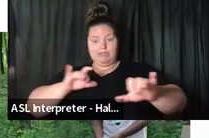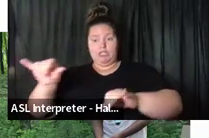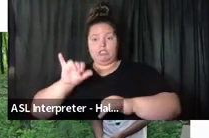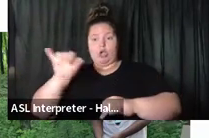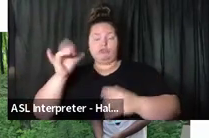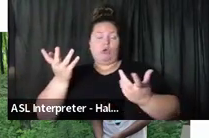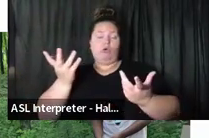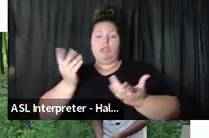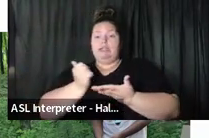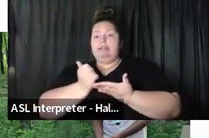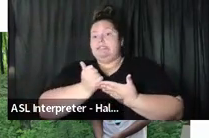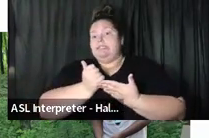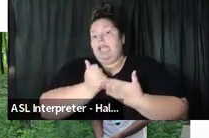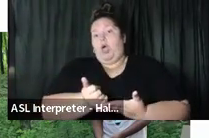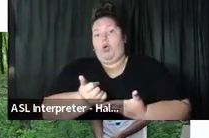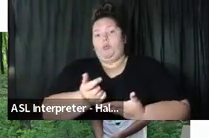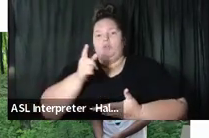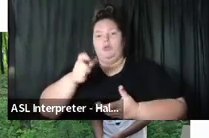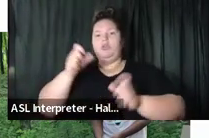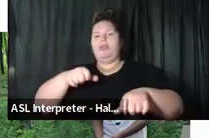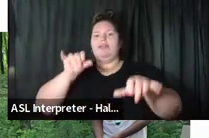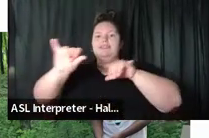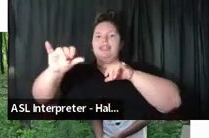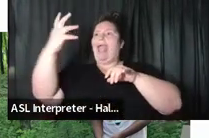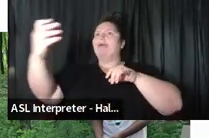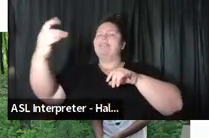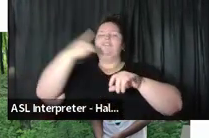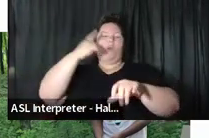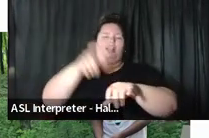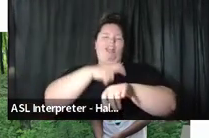go or help you be able to stay out in nature for a longer period of time.